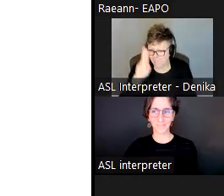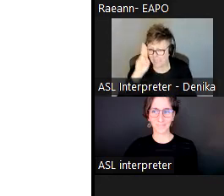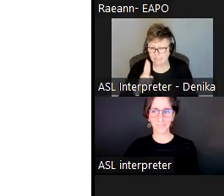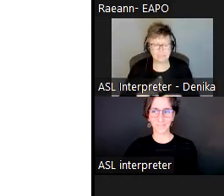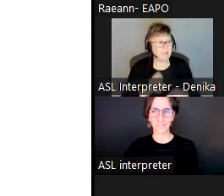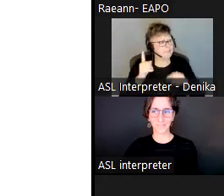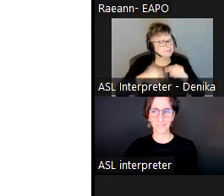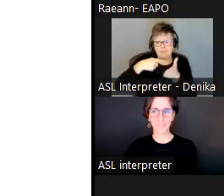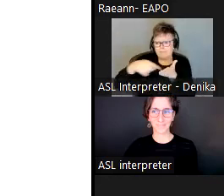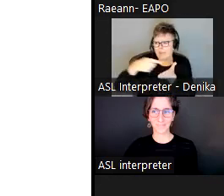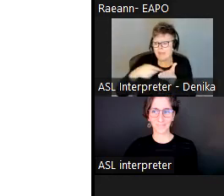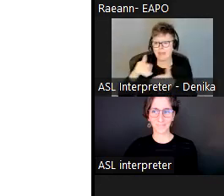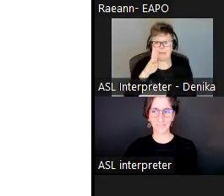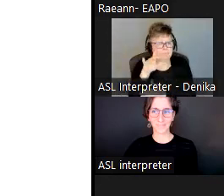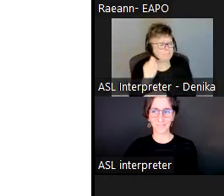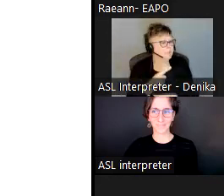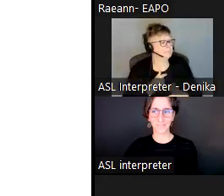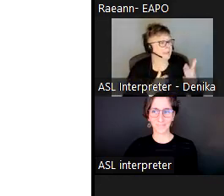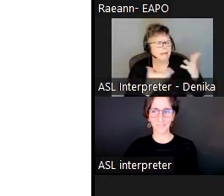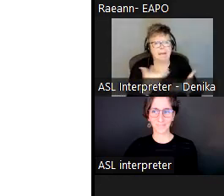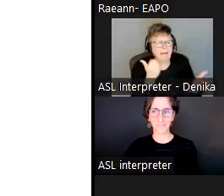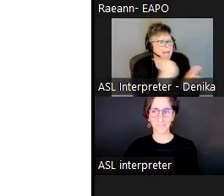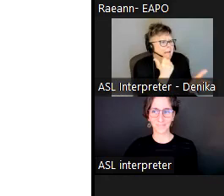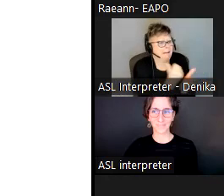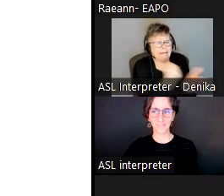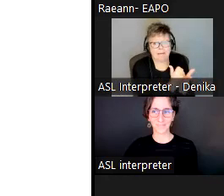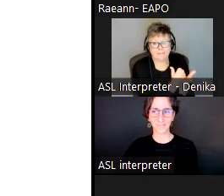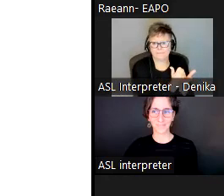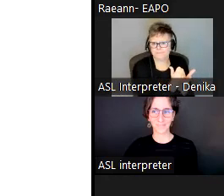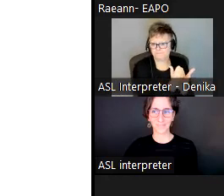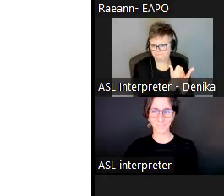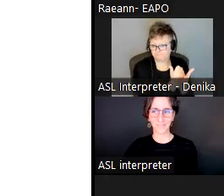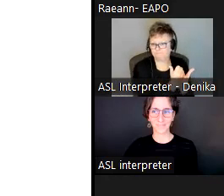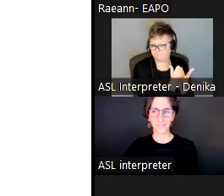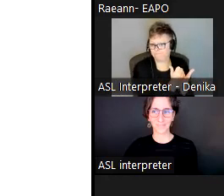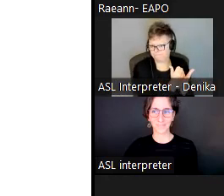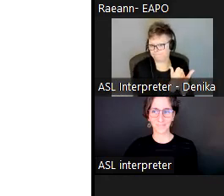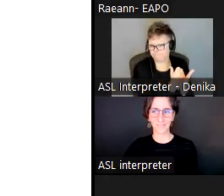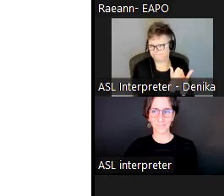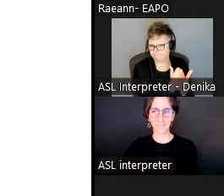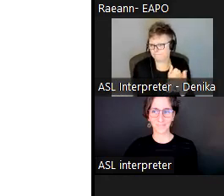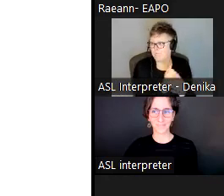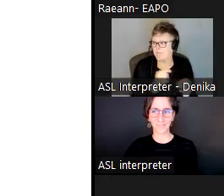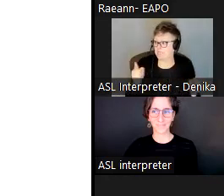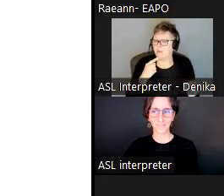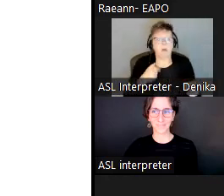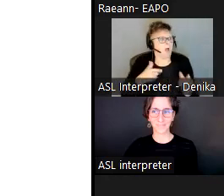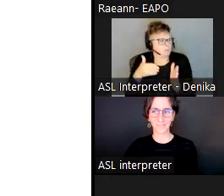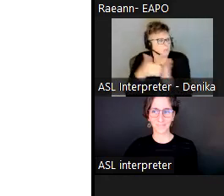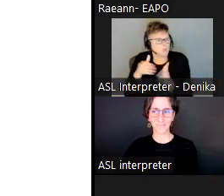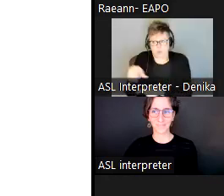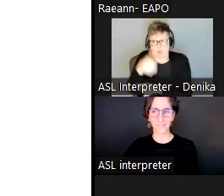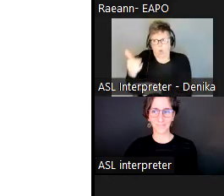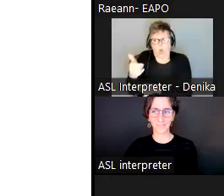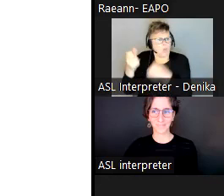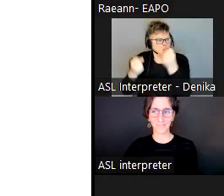bills. And with that, he's actually suing the other vehicle, and he's